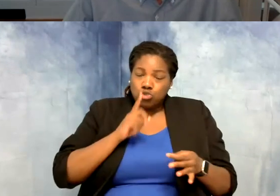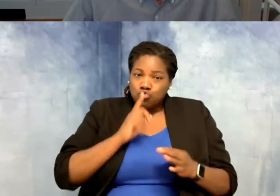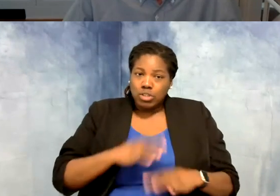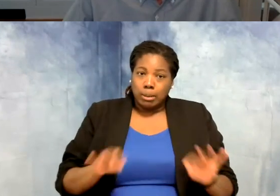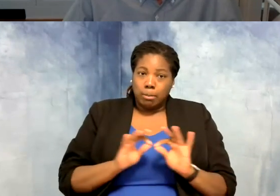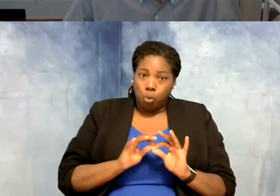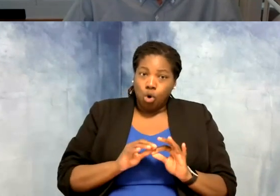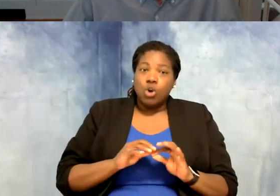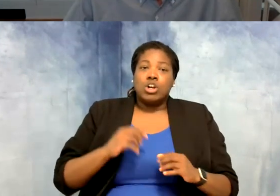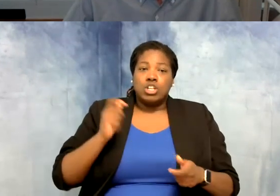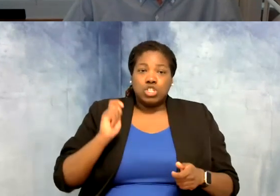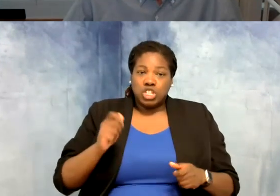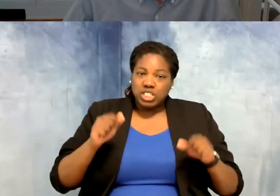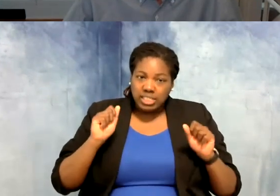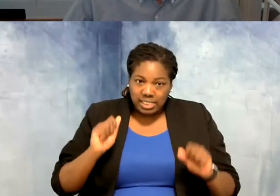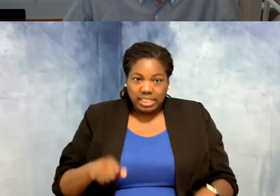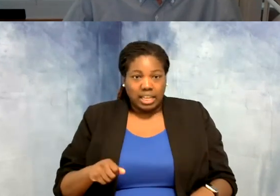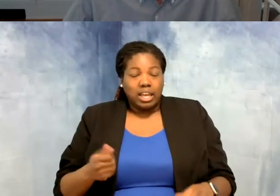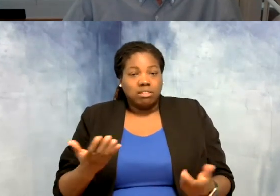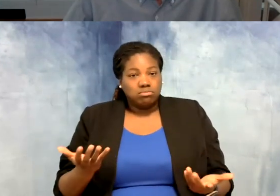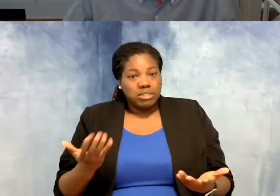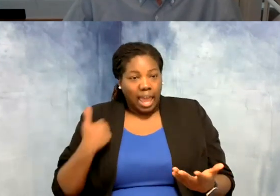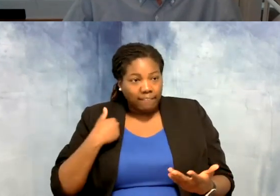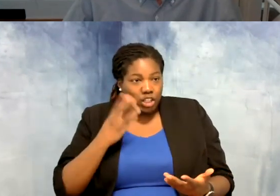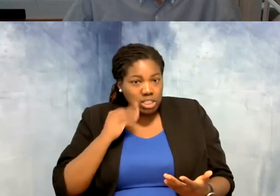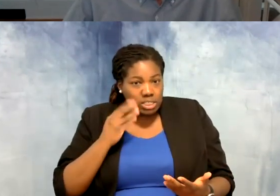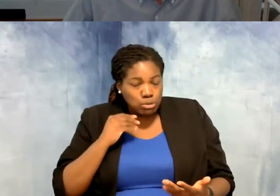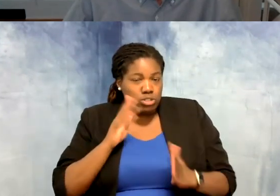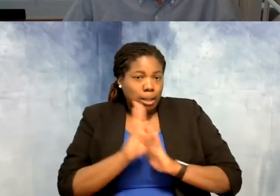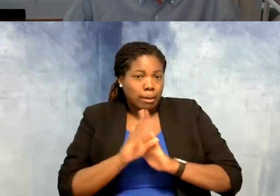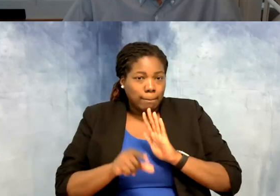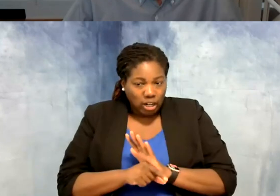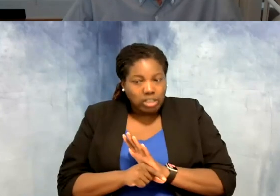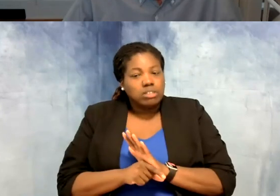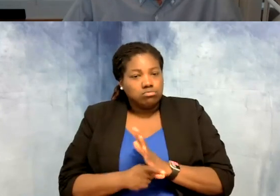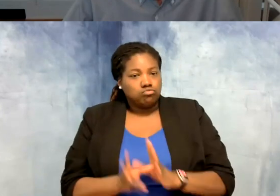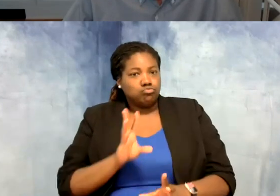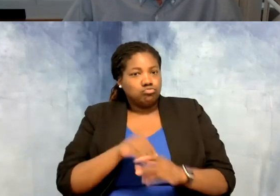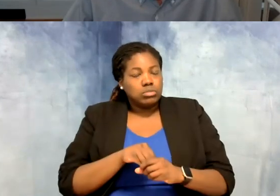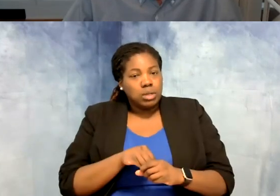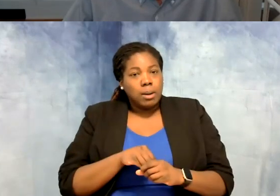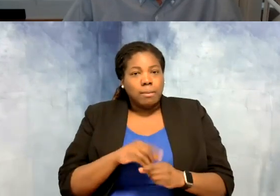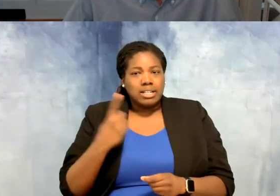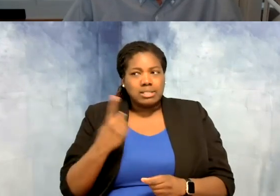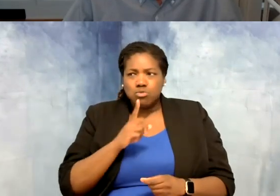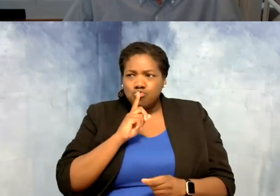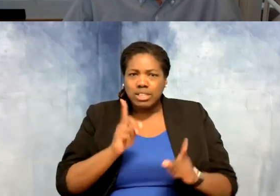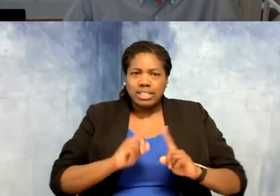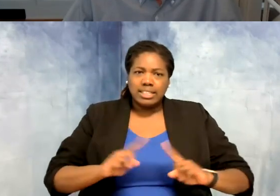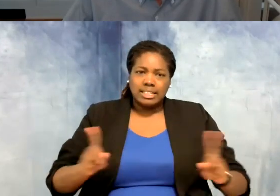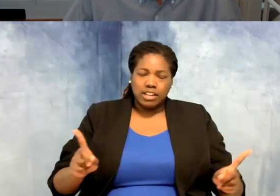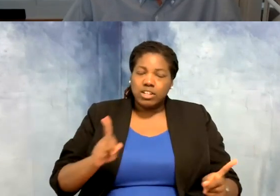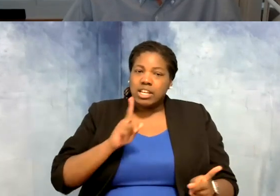that judges are able to come with the experiences and backgrounds that they bring. But there's something very different that is